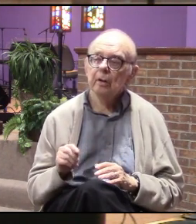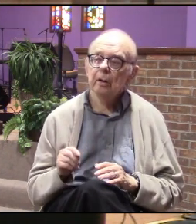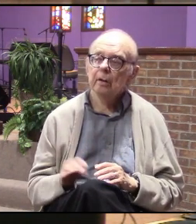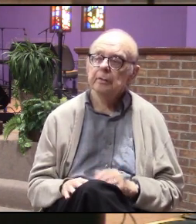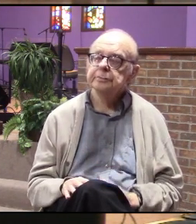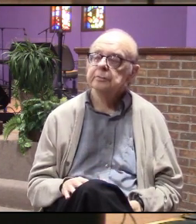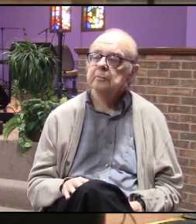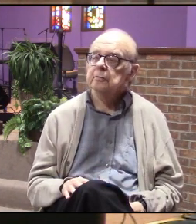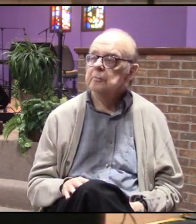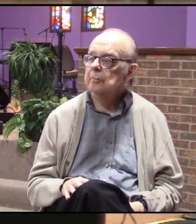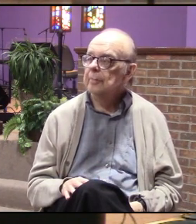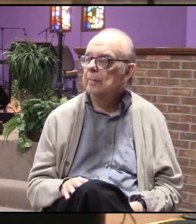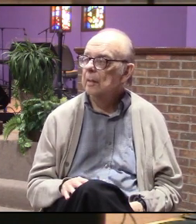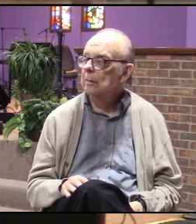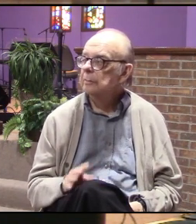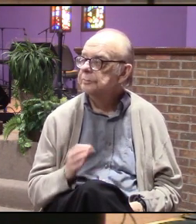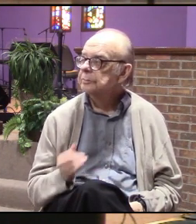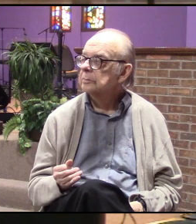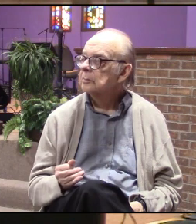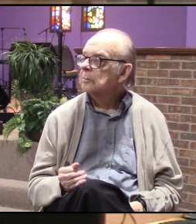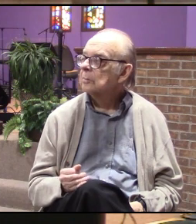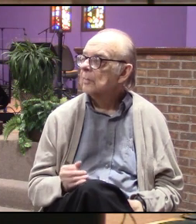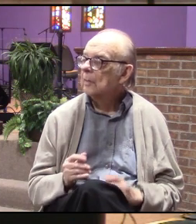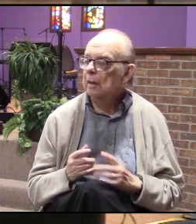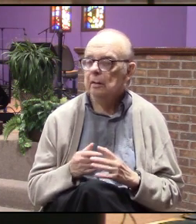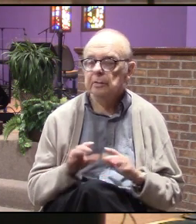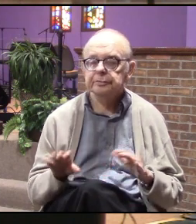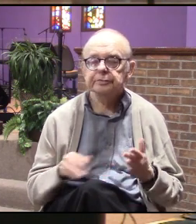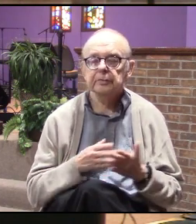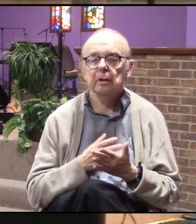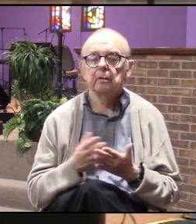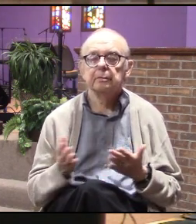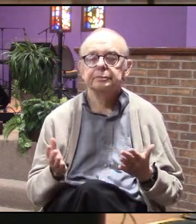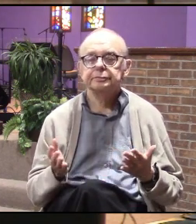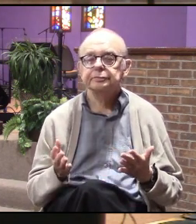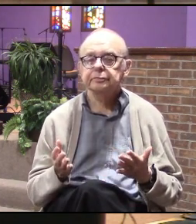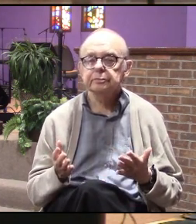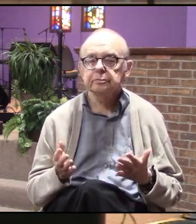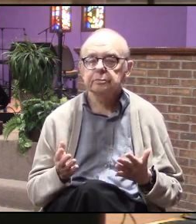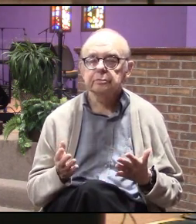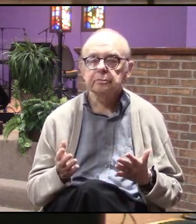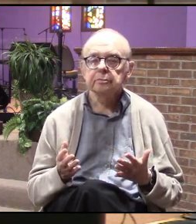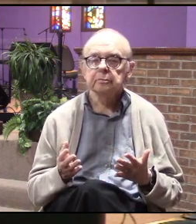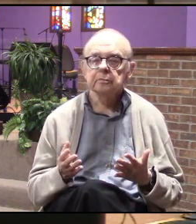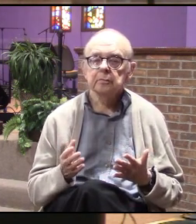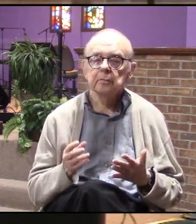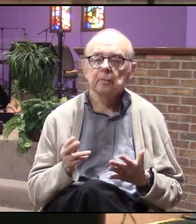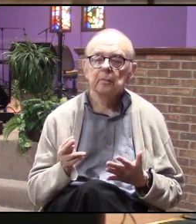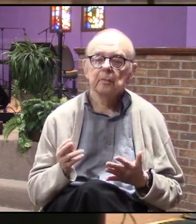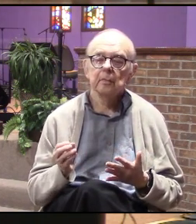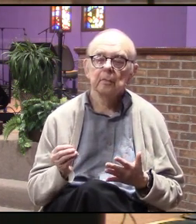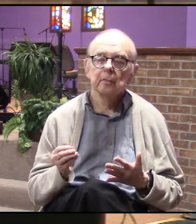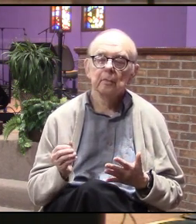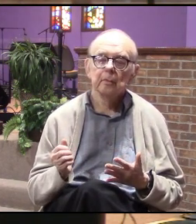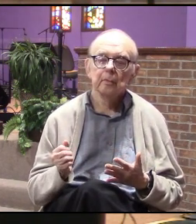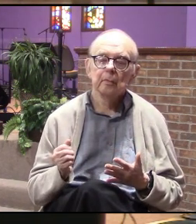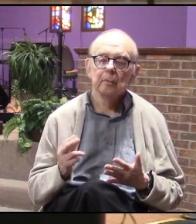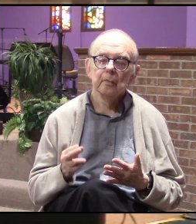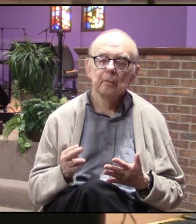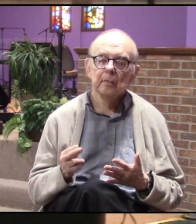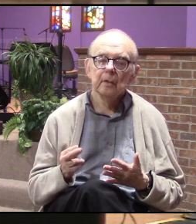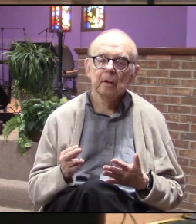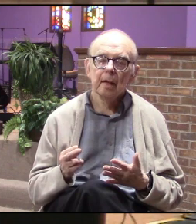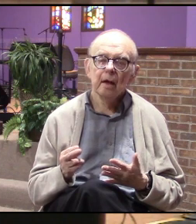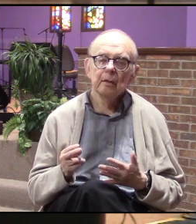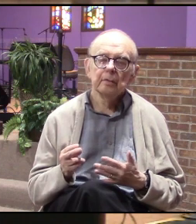Far way off before they really started doing all of this stuff. Noah,